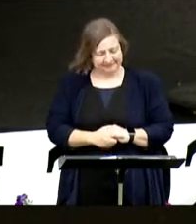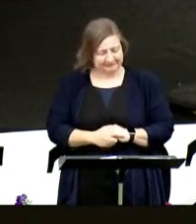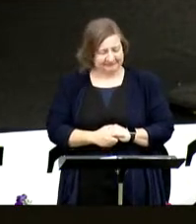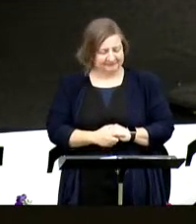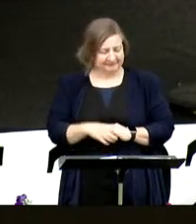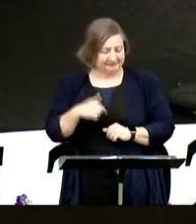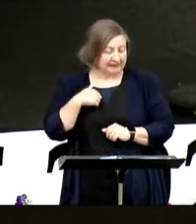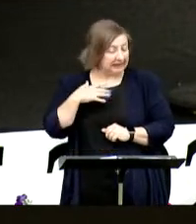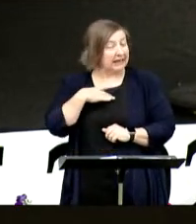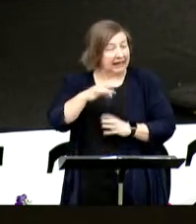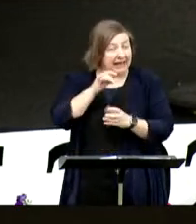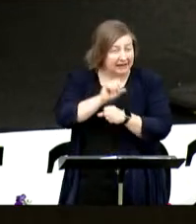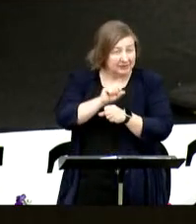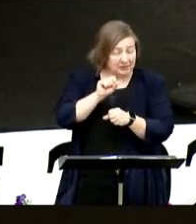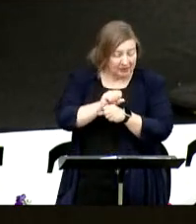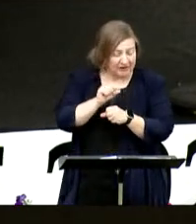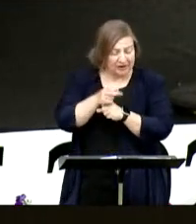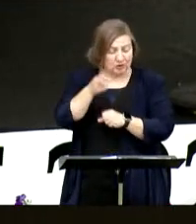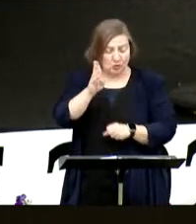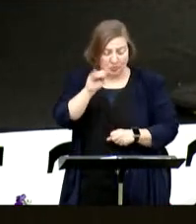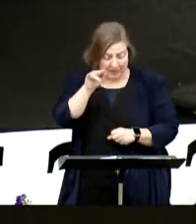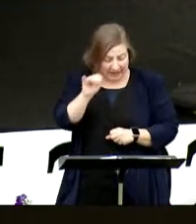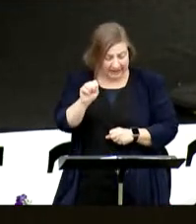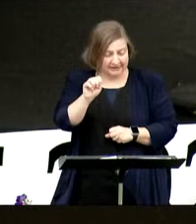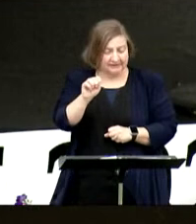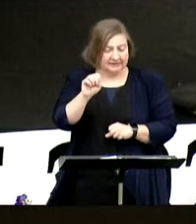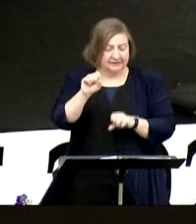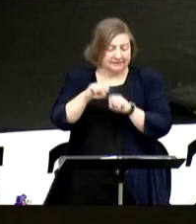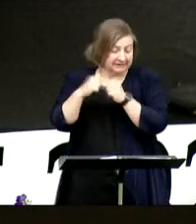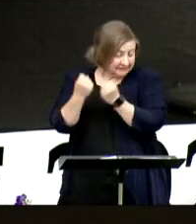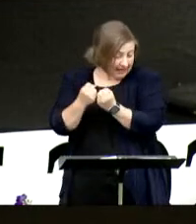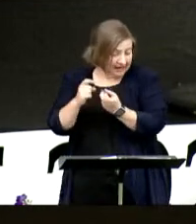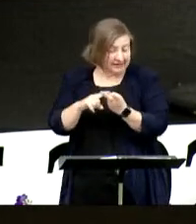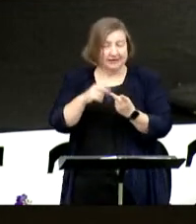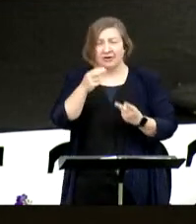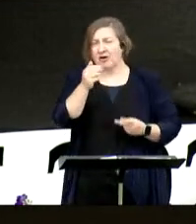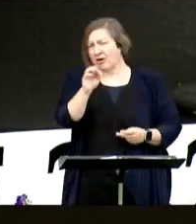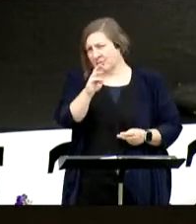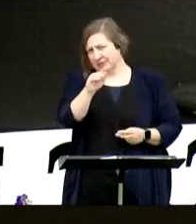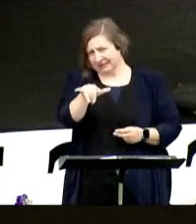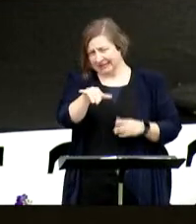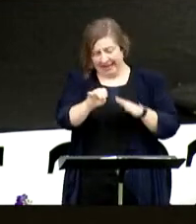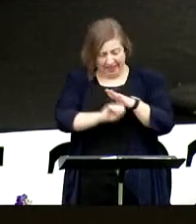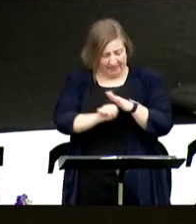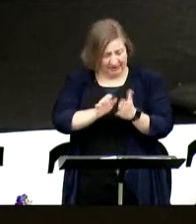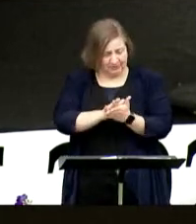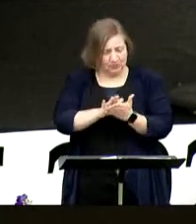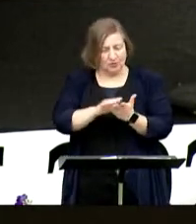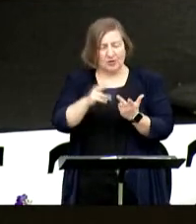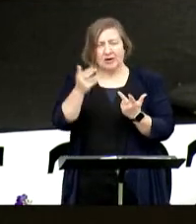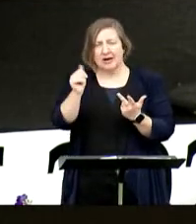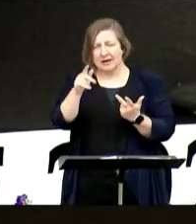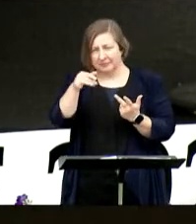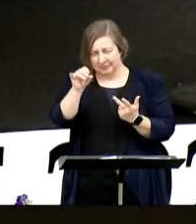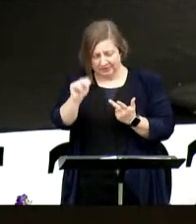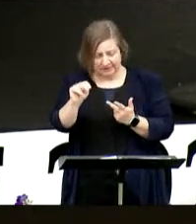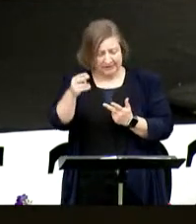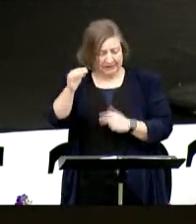I liked working at the Humane Society and Harmony Elementary School in Hampton, and